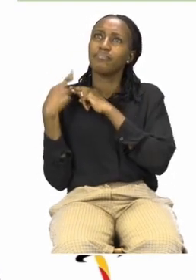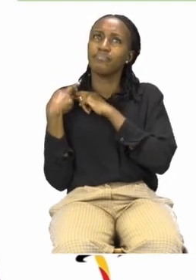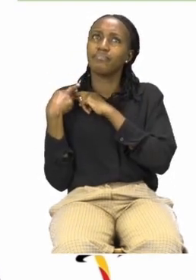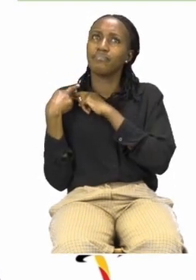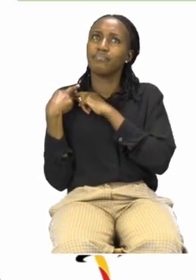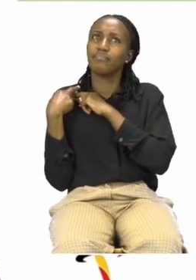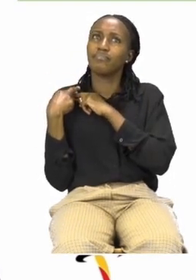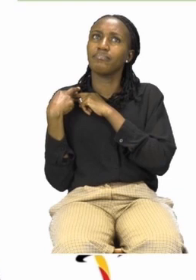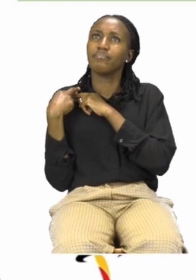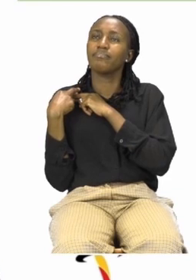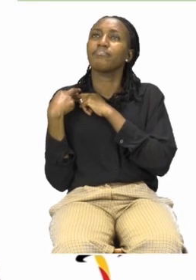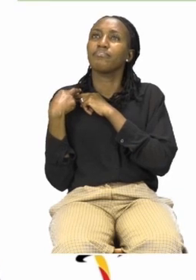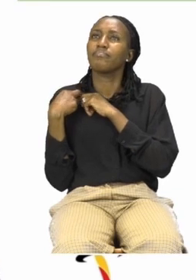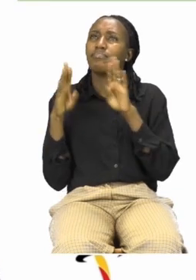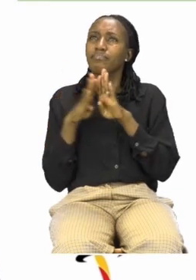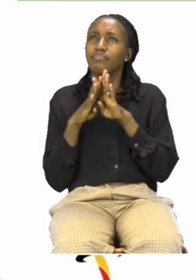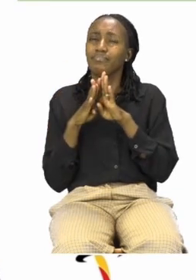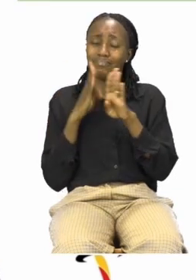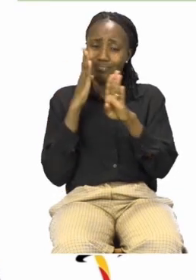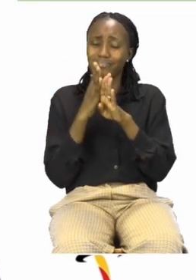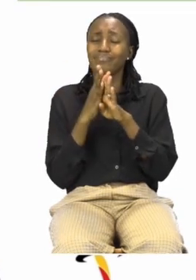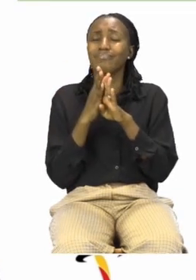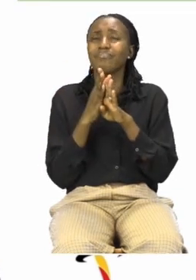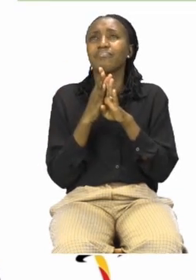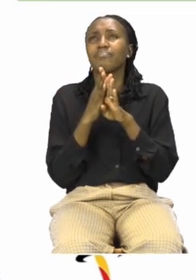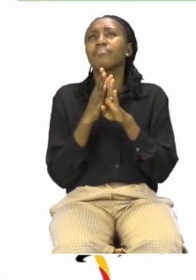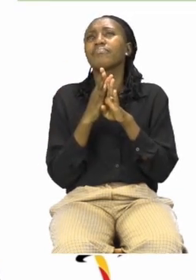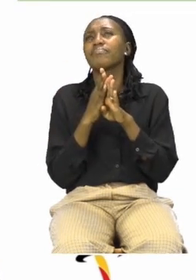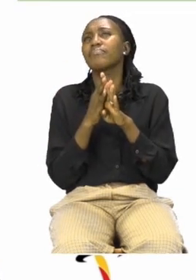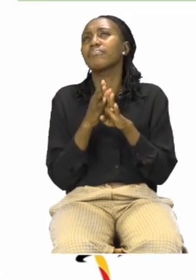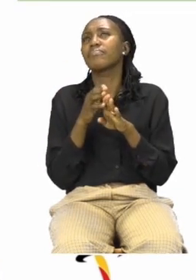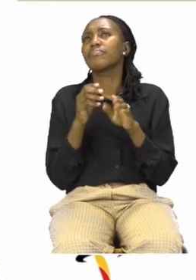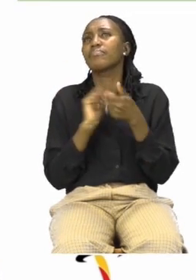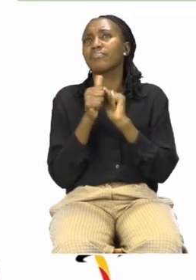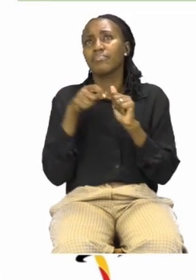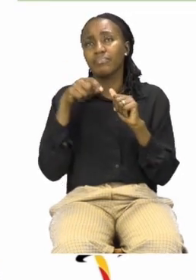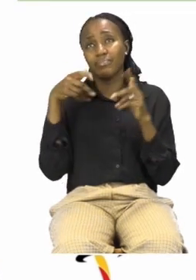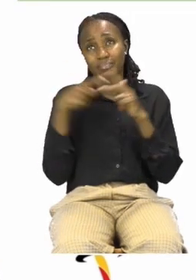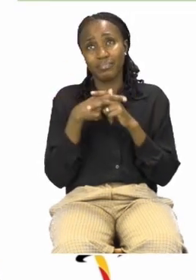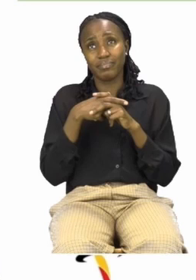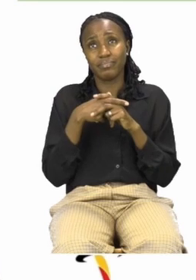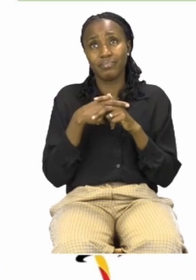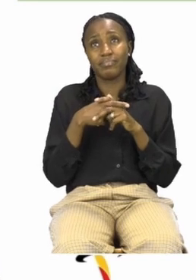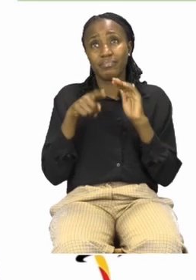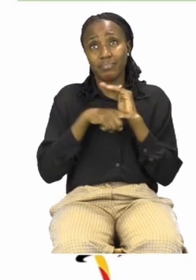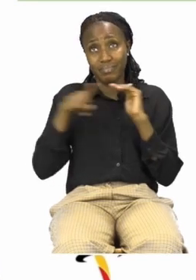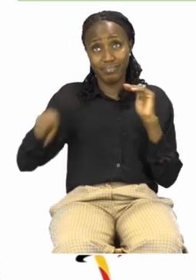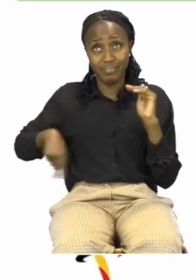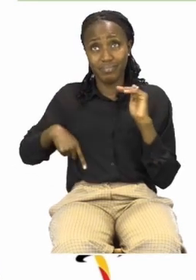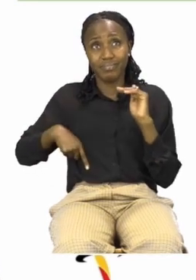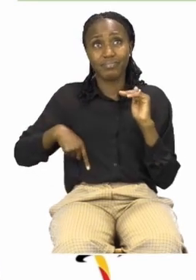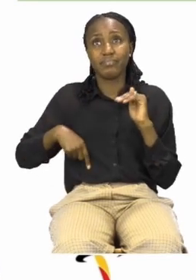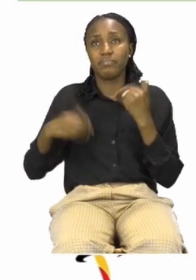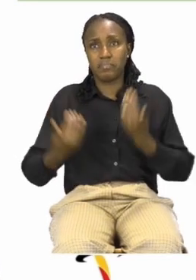regulate sport in the country, to promote and to coordinate sport activity in the country. We are an SOE within the Ministry of Sport, Youth